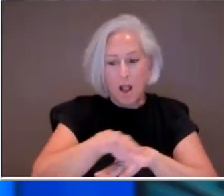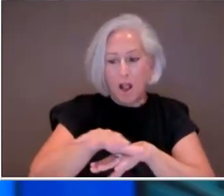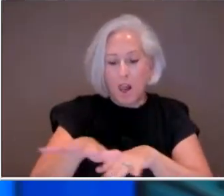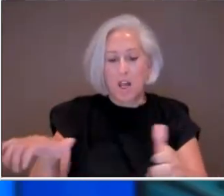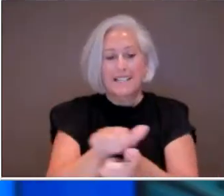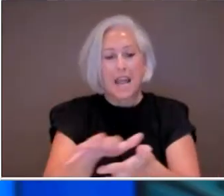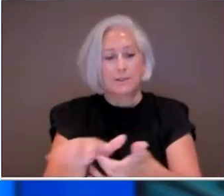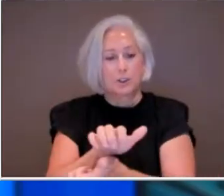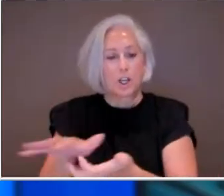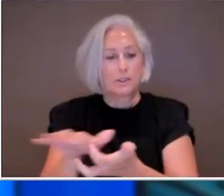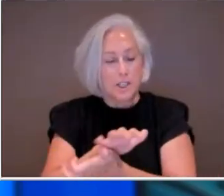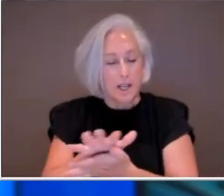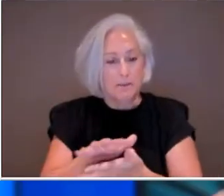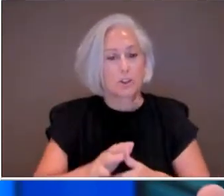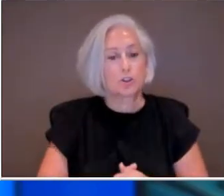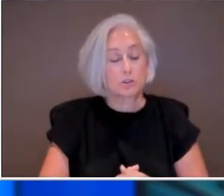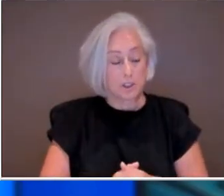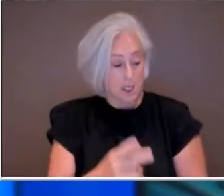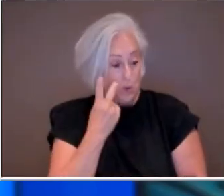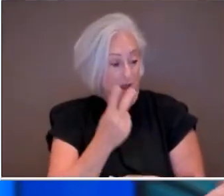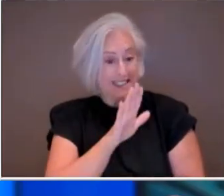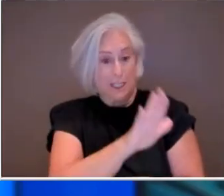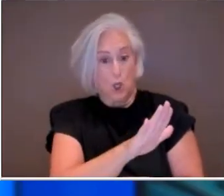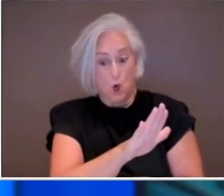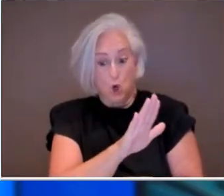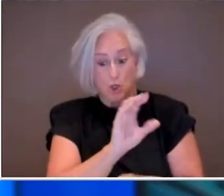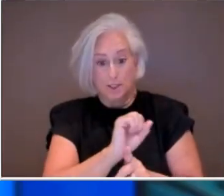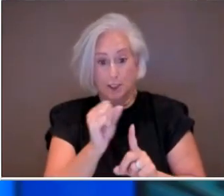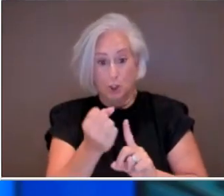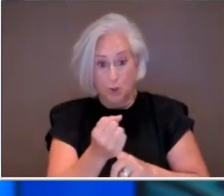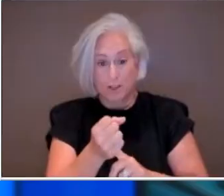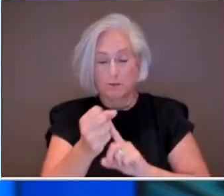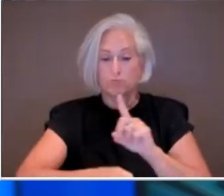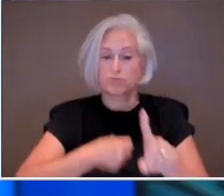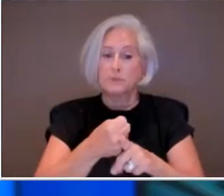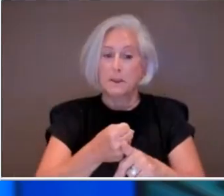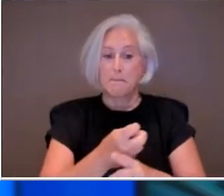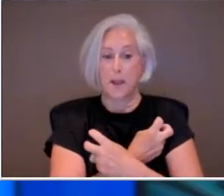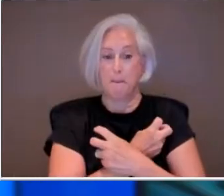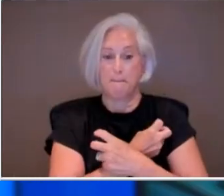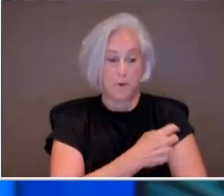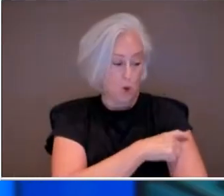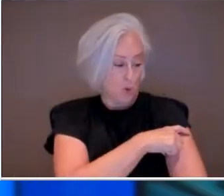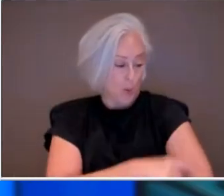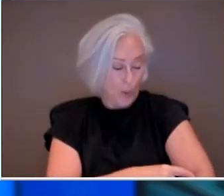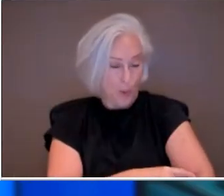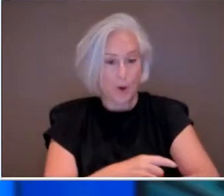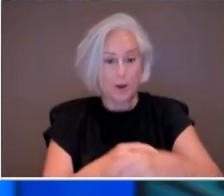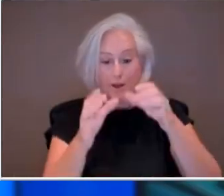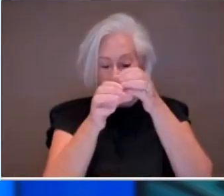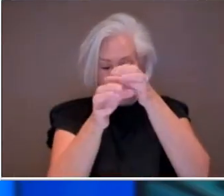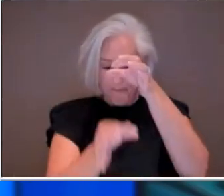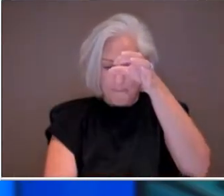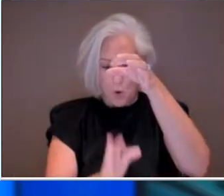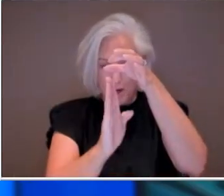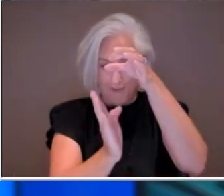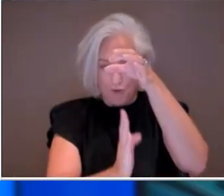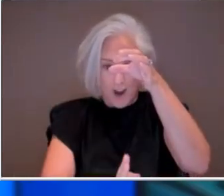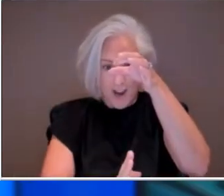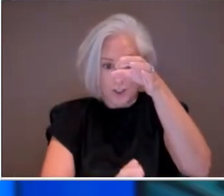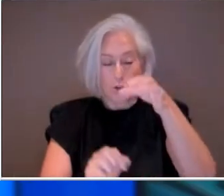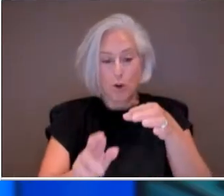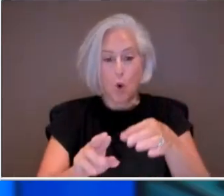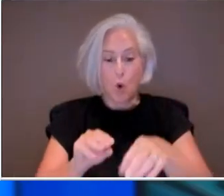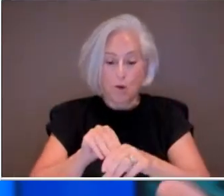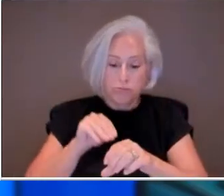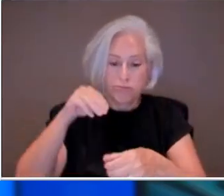as we saw in her case, can go to the bones and affect the bones, causes fractures, or it can go to the bone marrow and causes bone